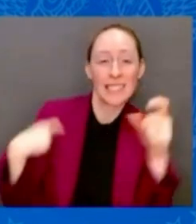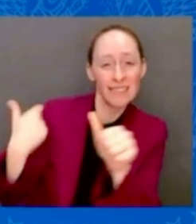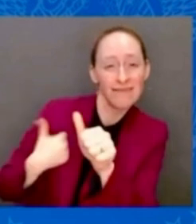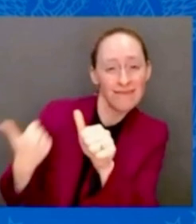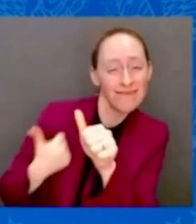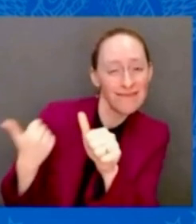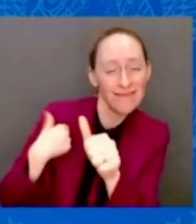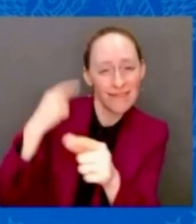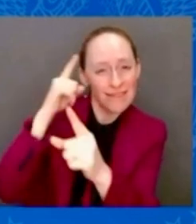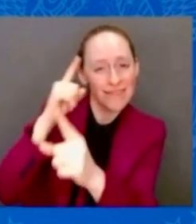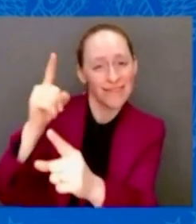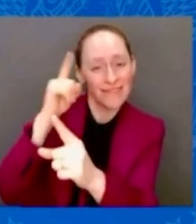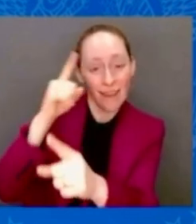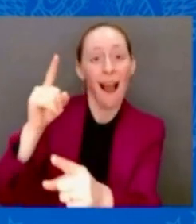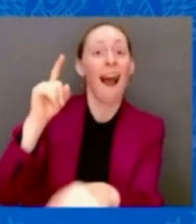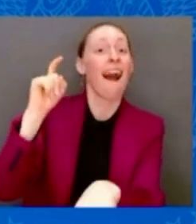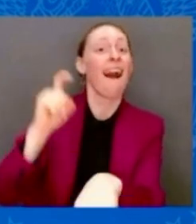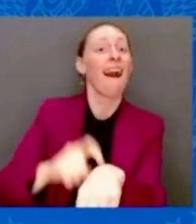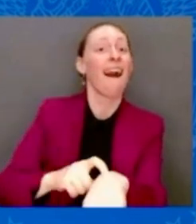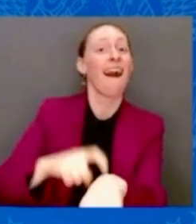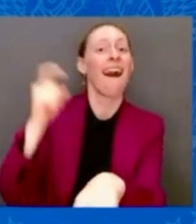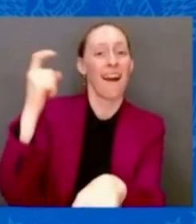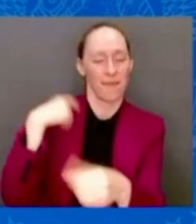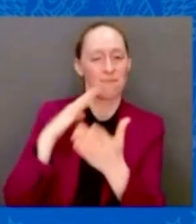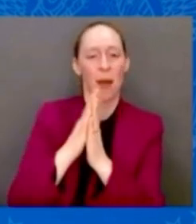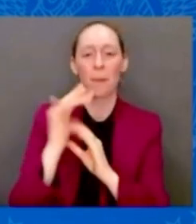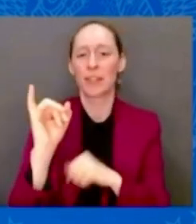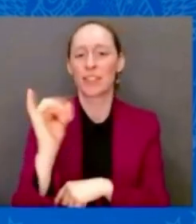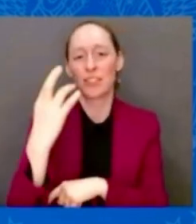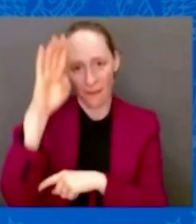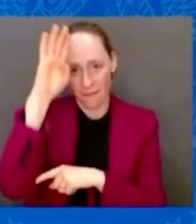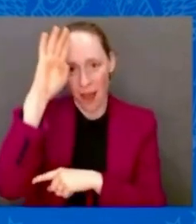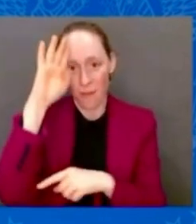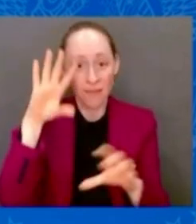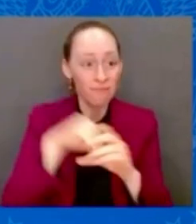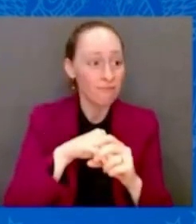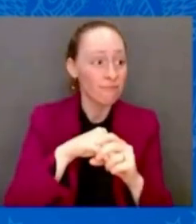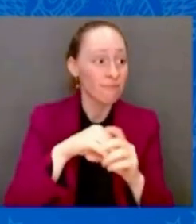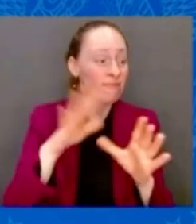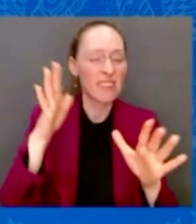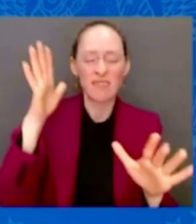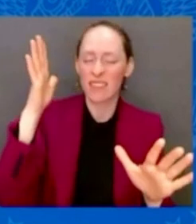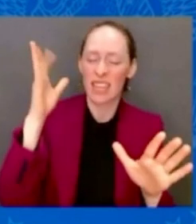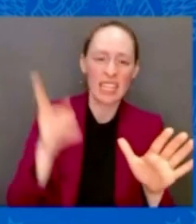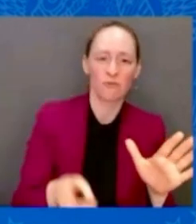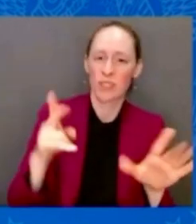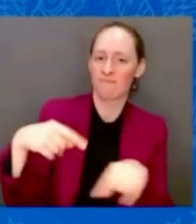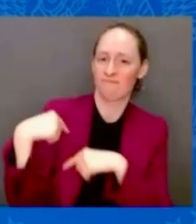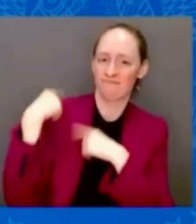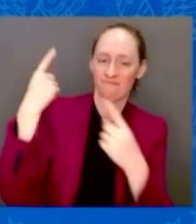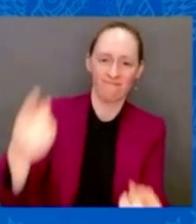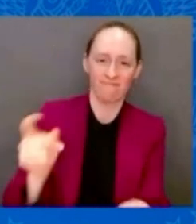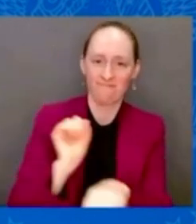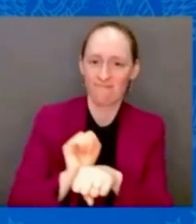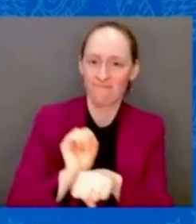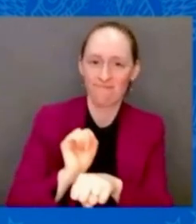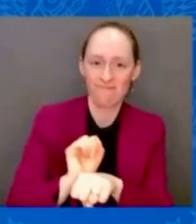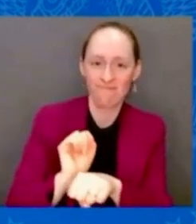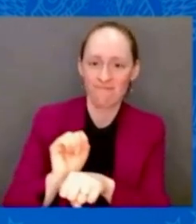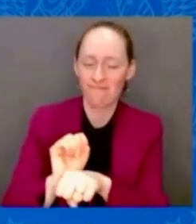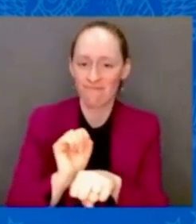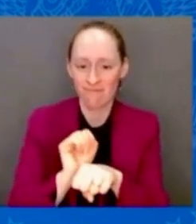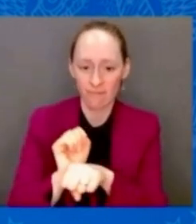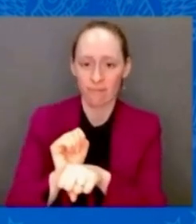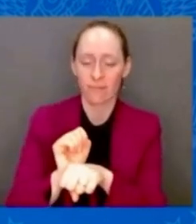After being on the job for more than a decade, I was diagnosed with cancer in 2021. My claim, a truth we all